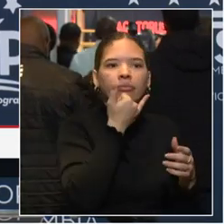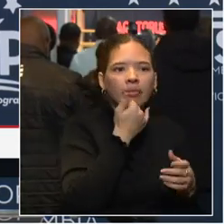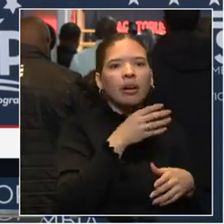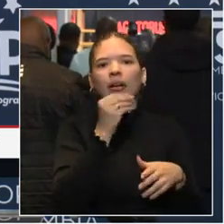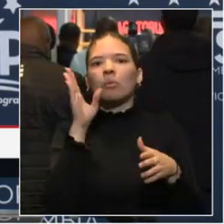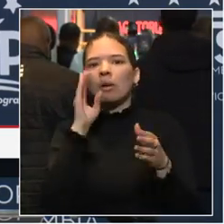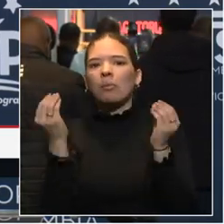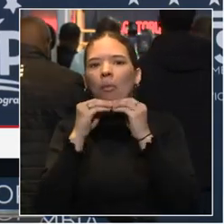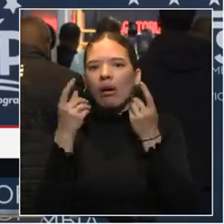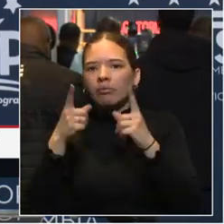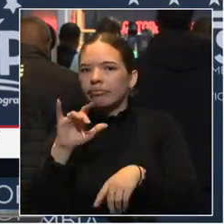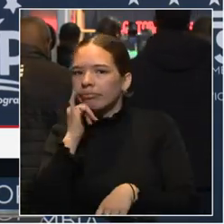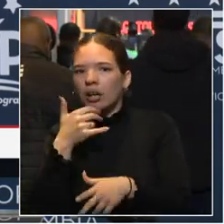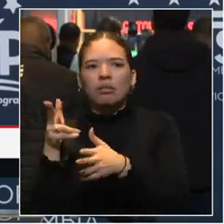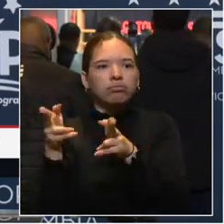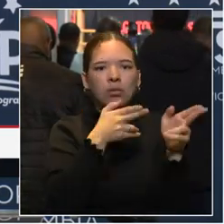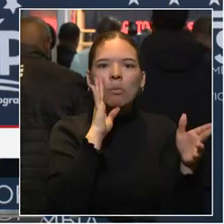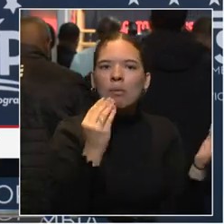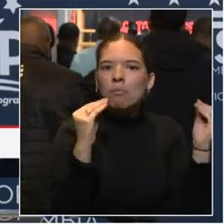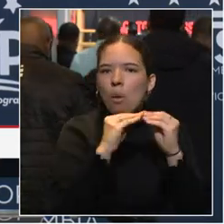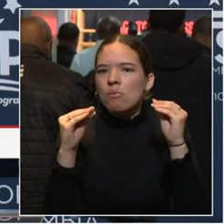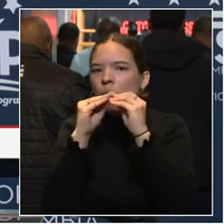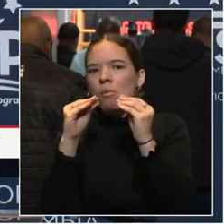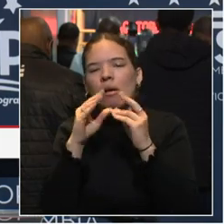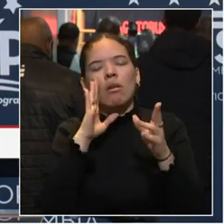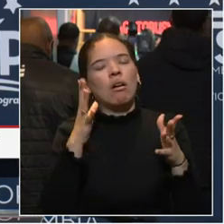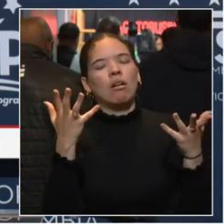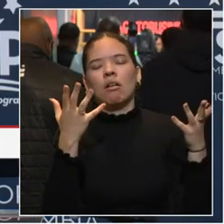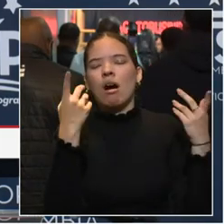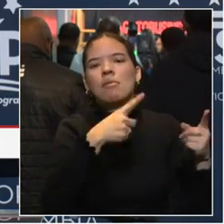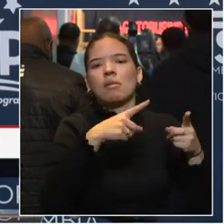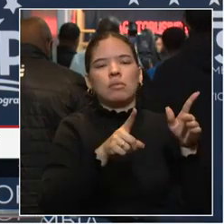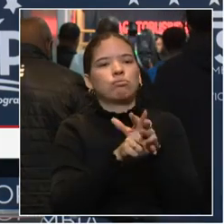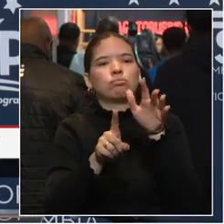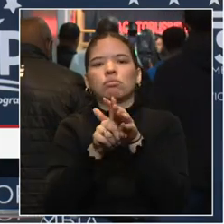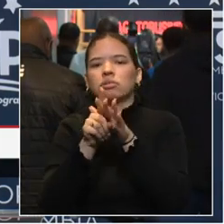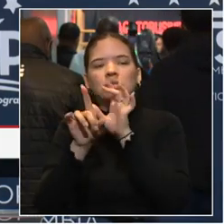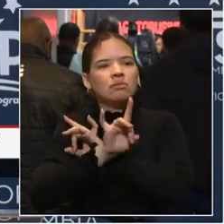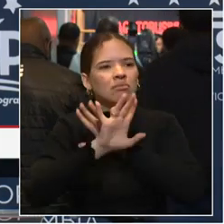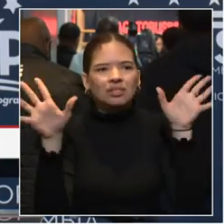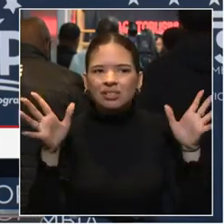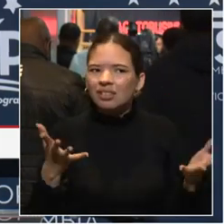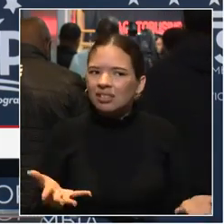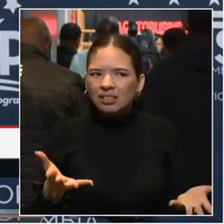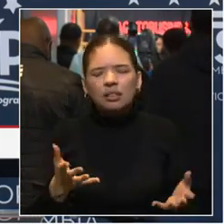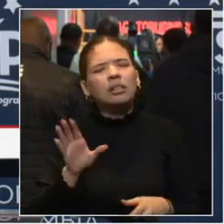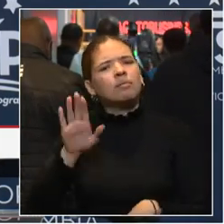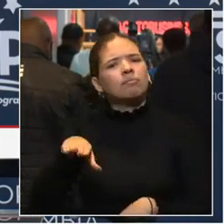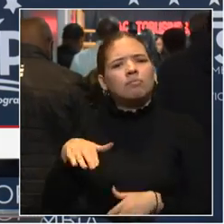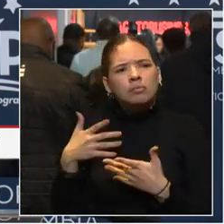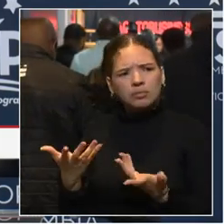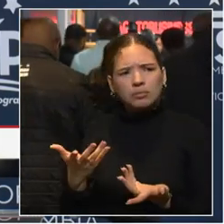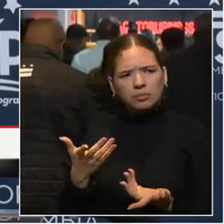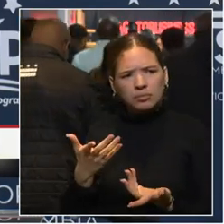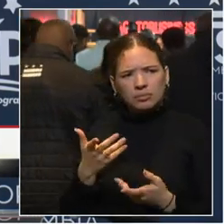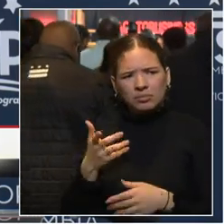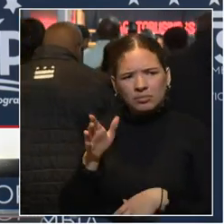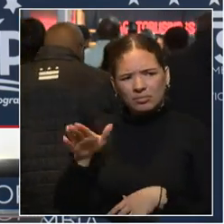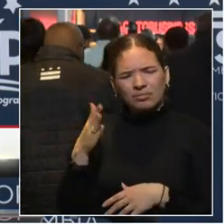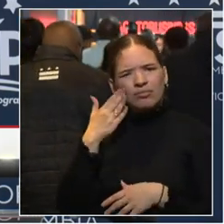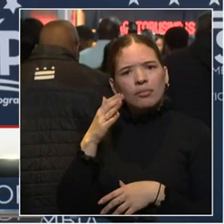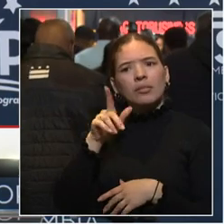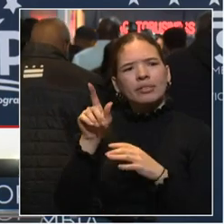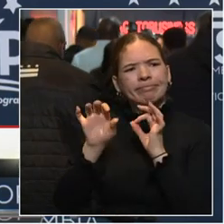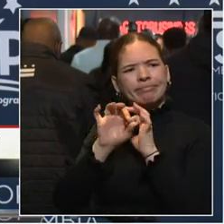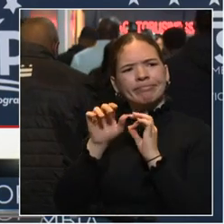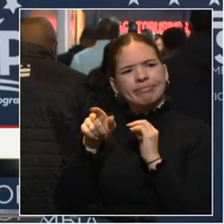last question here for you. Over the last few weeks, there's been a lot of talk about delays with school buses for students with special